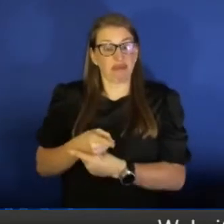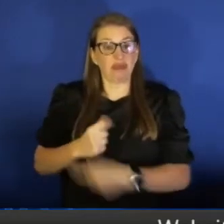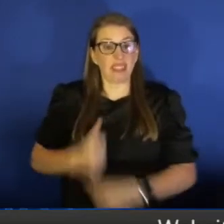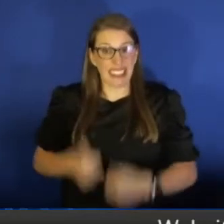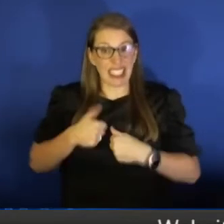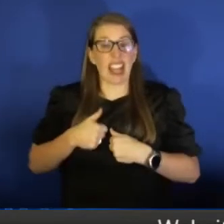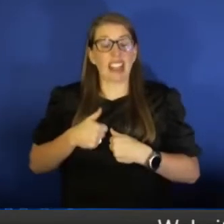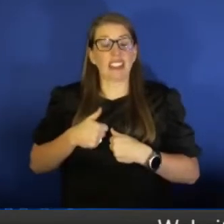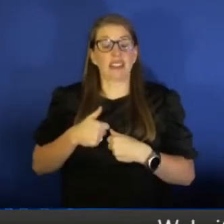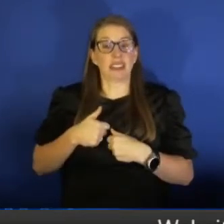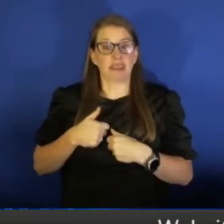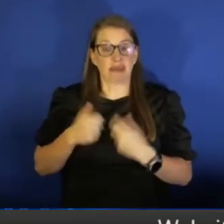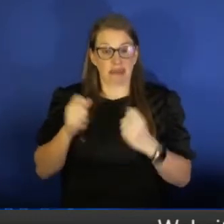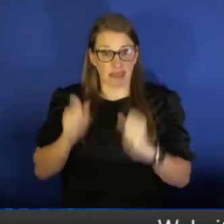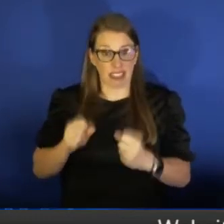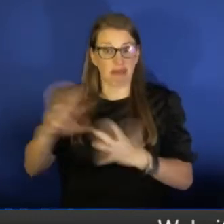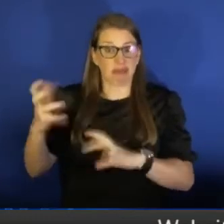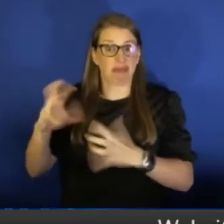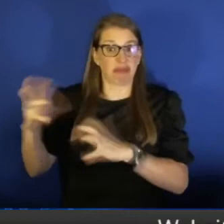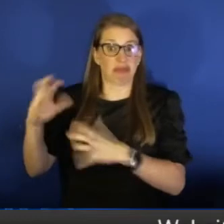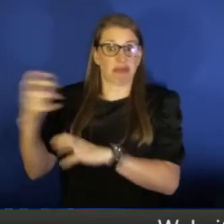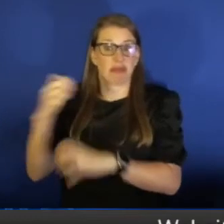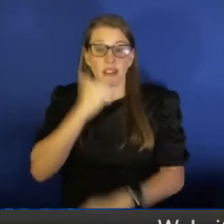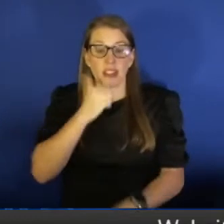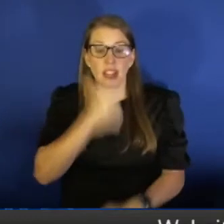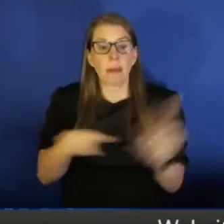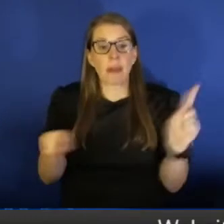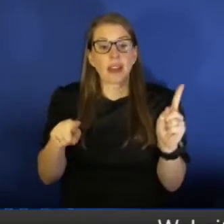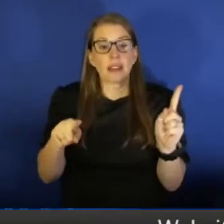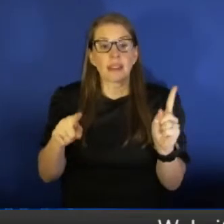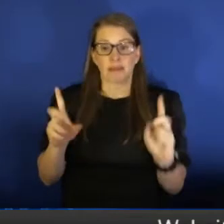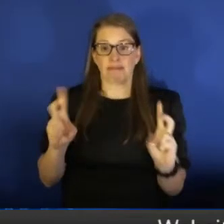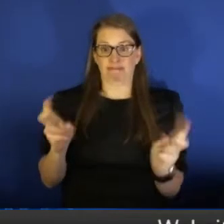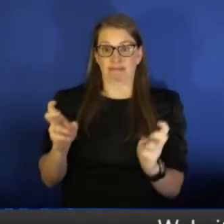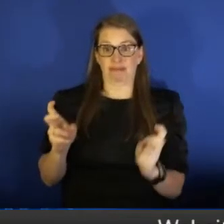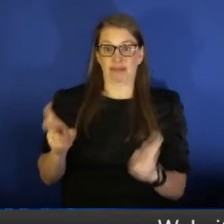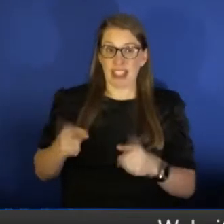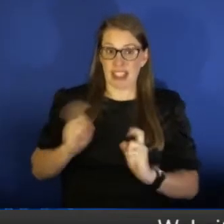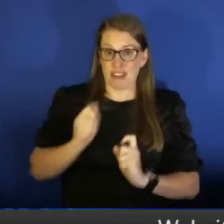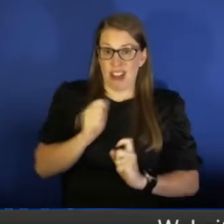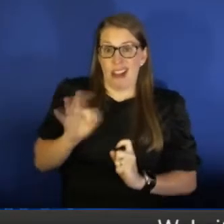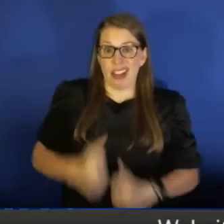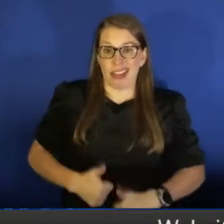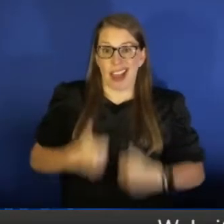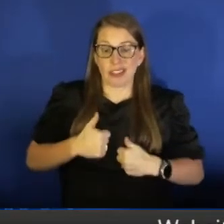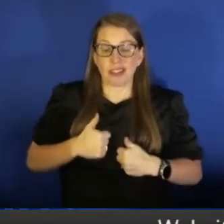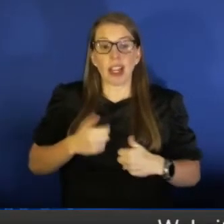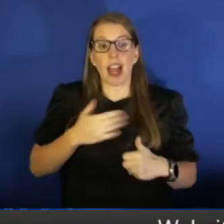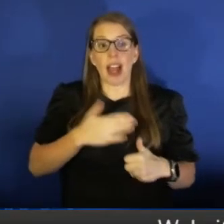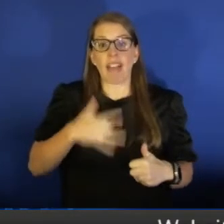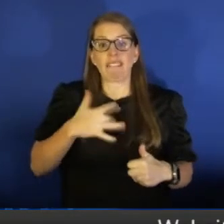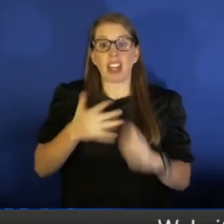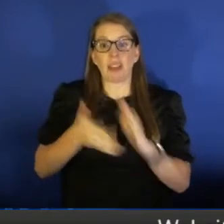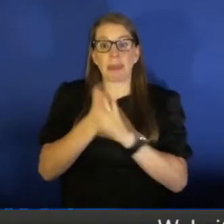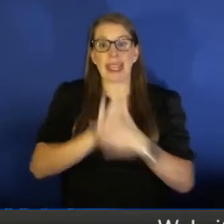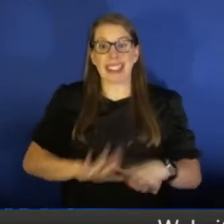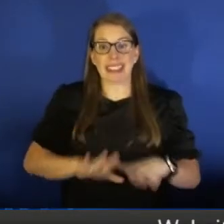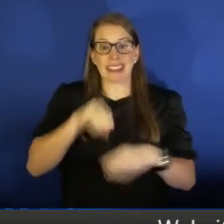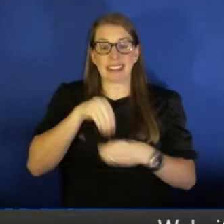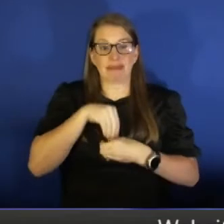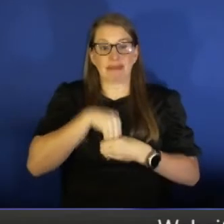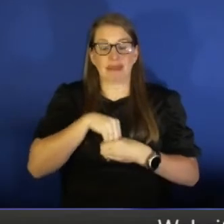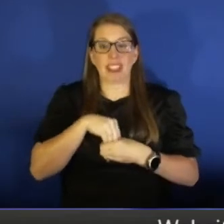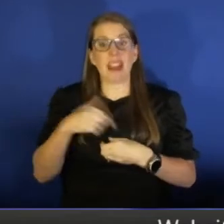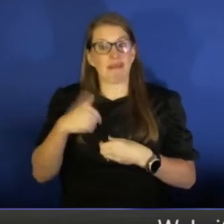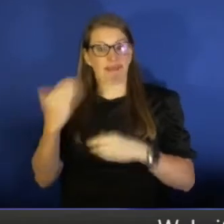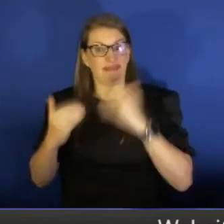But knowing that I have the gift of life makes things a lot more at peace within myself, especially as an adult. Right.